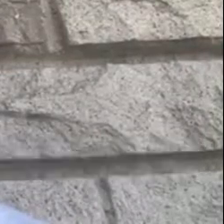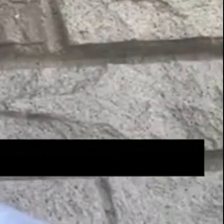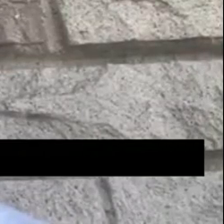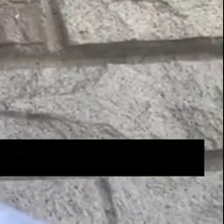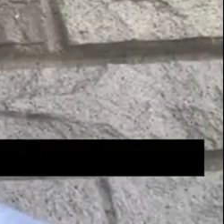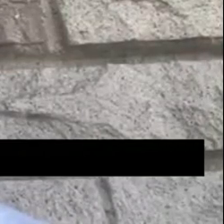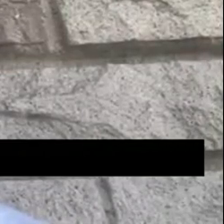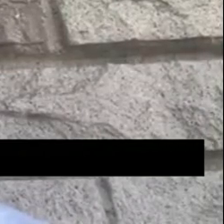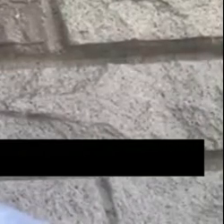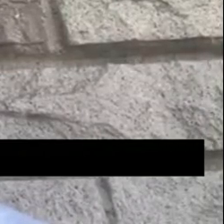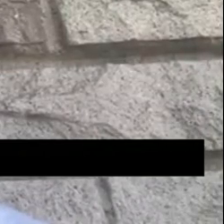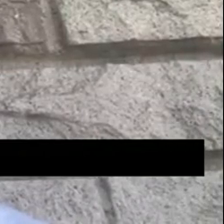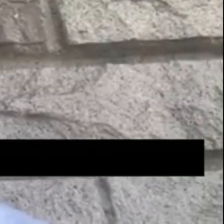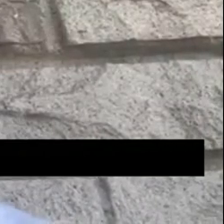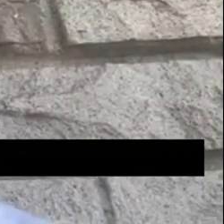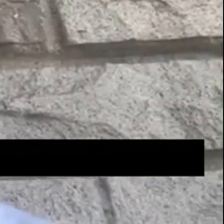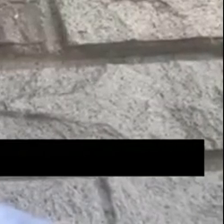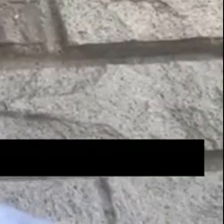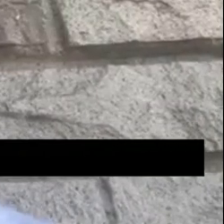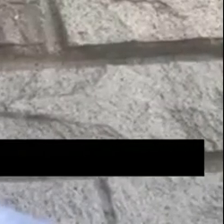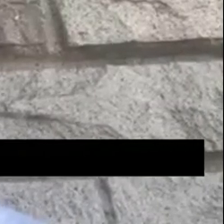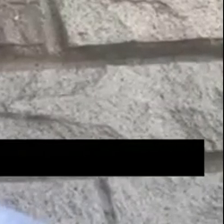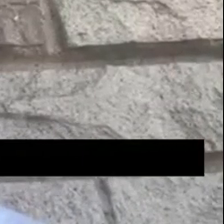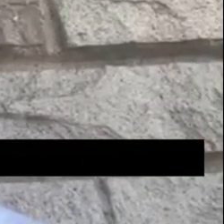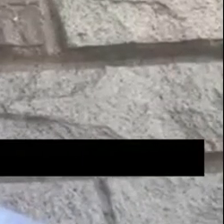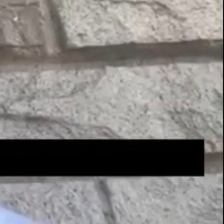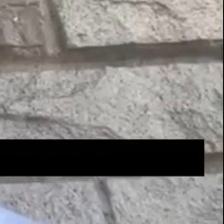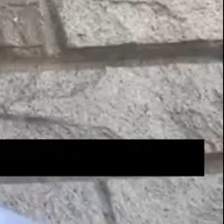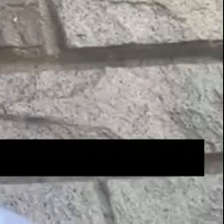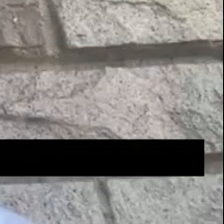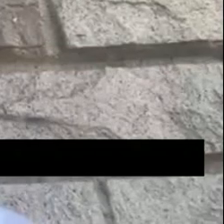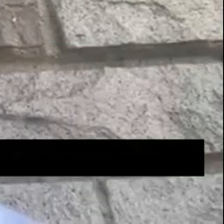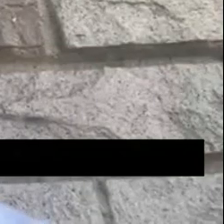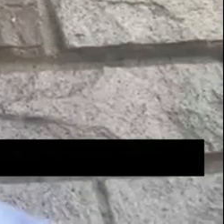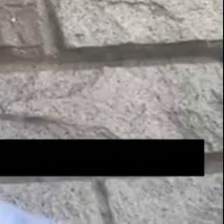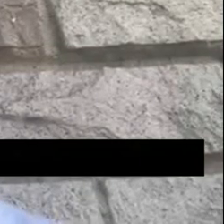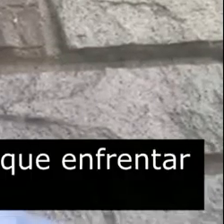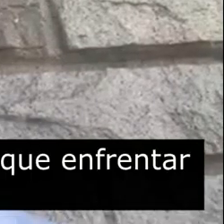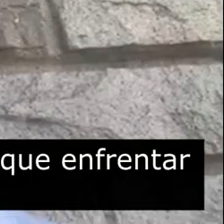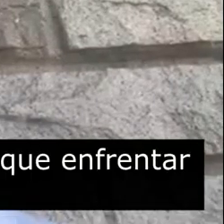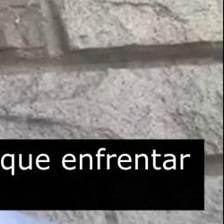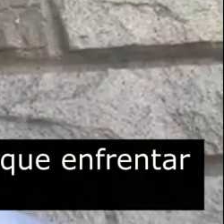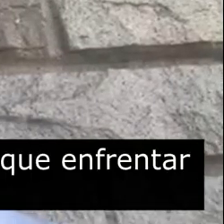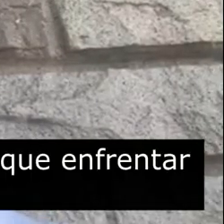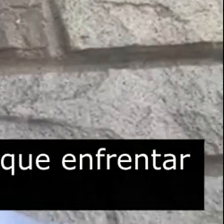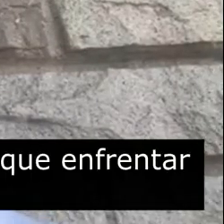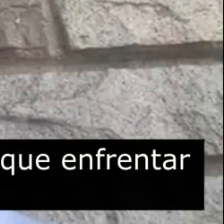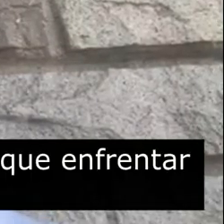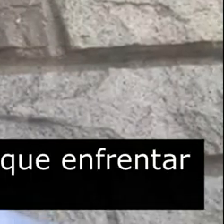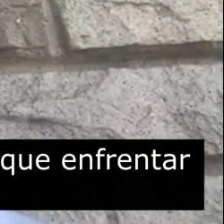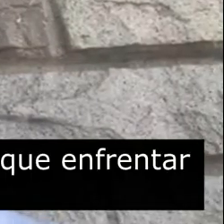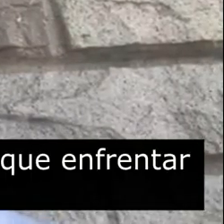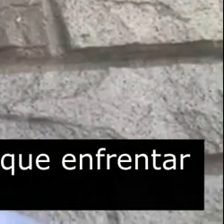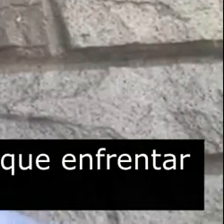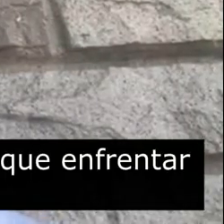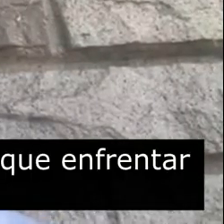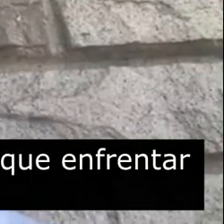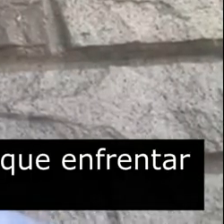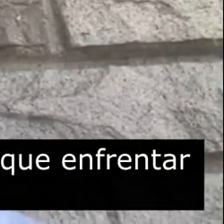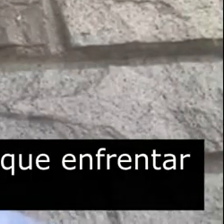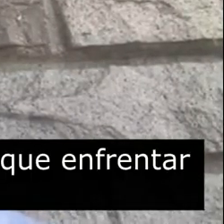serving four years in Jail and I couldn't read One Night I said to myself I said